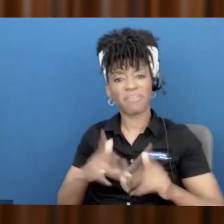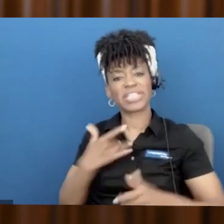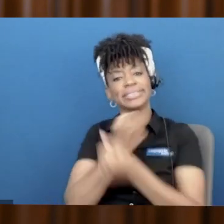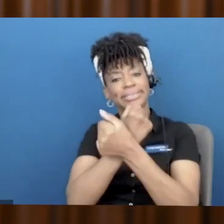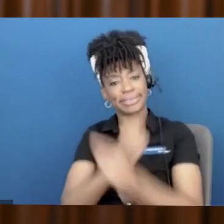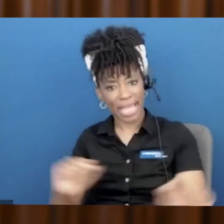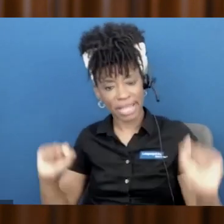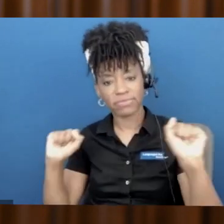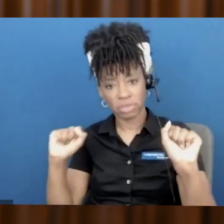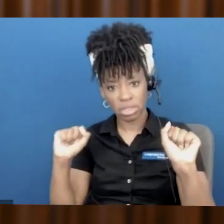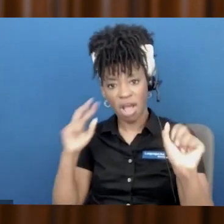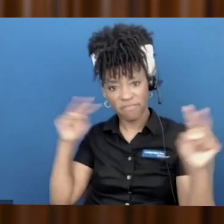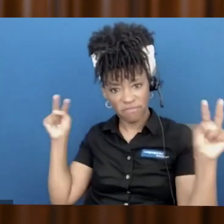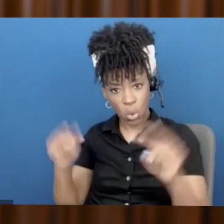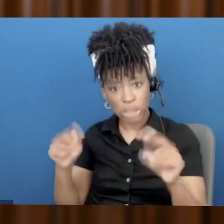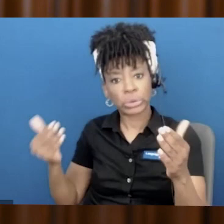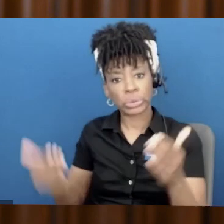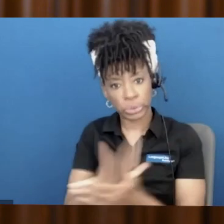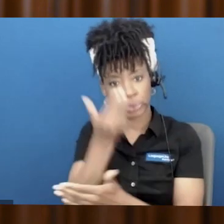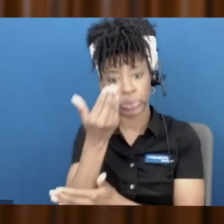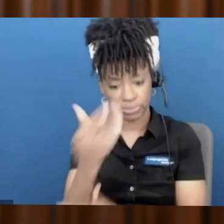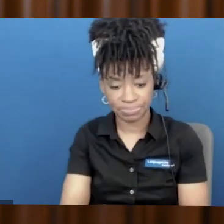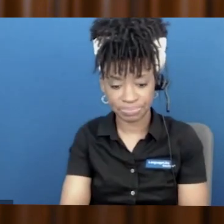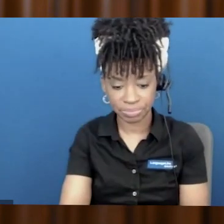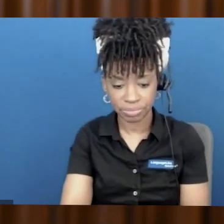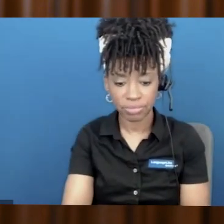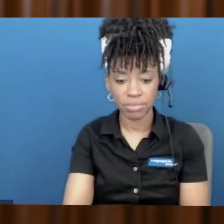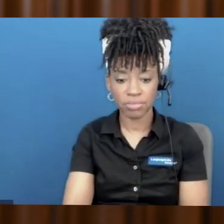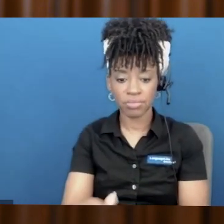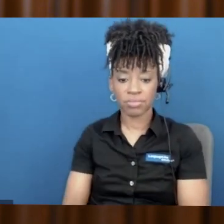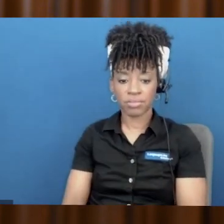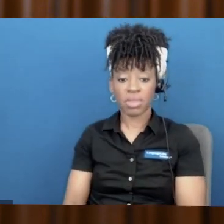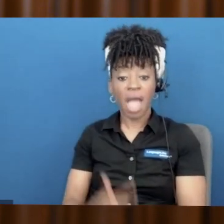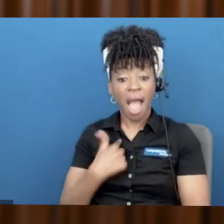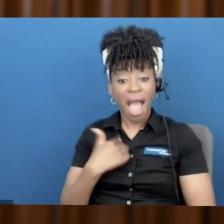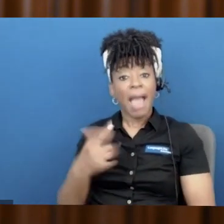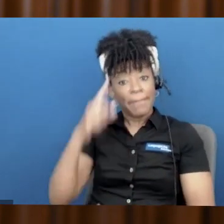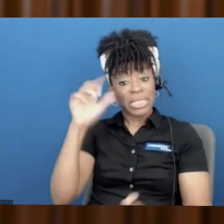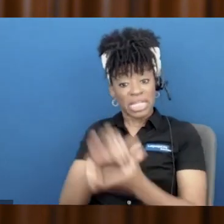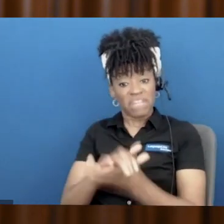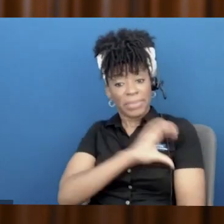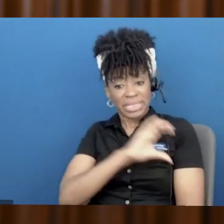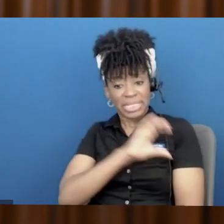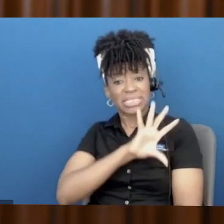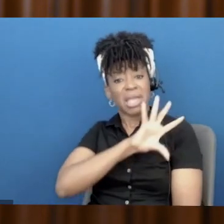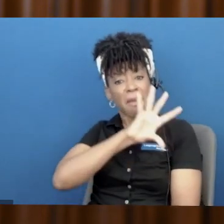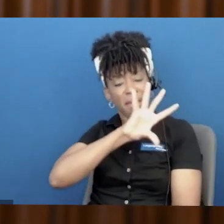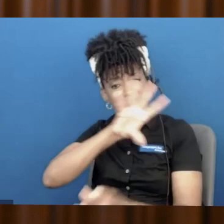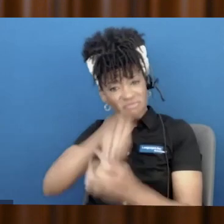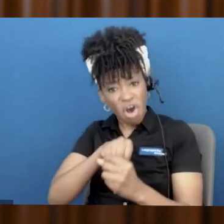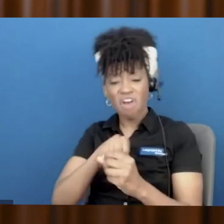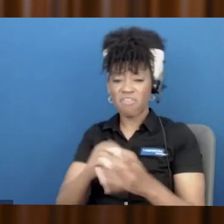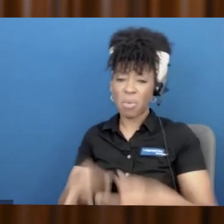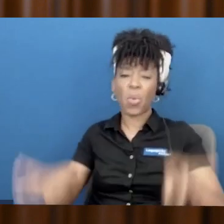I believe the police have an important job to do in Madison. One of their key roles is to intervene and stop dangerous incidents when they